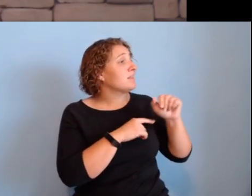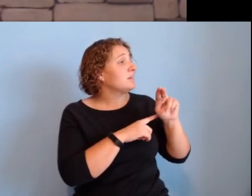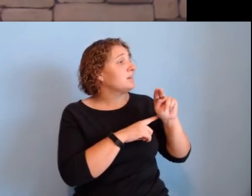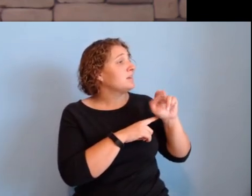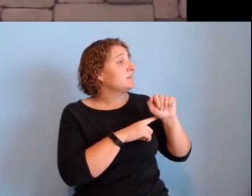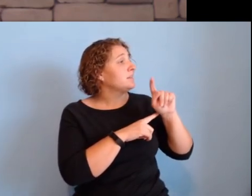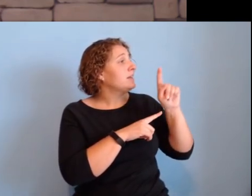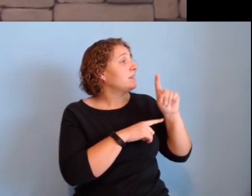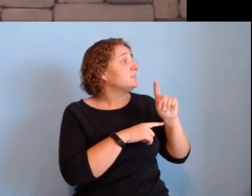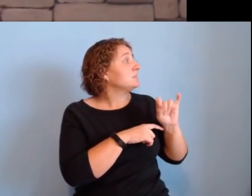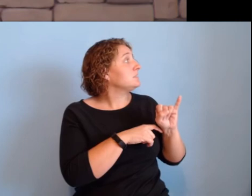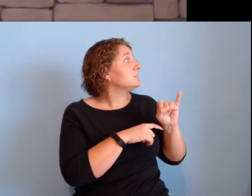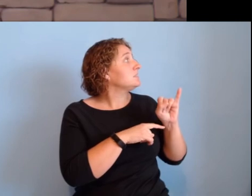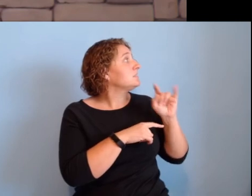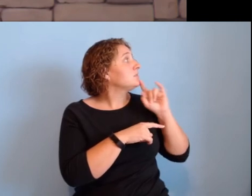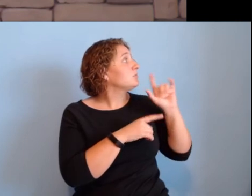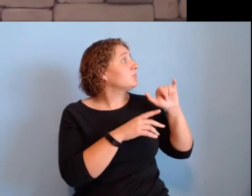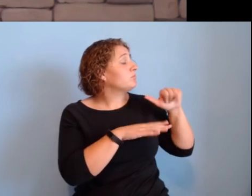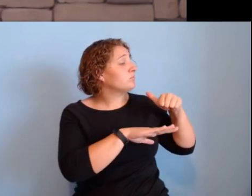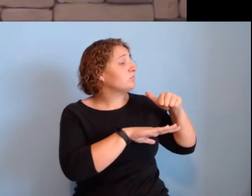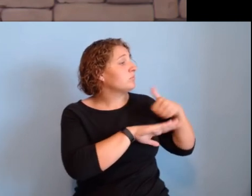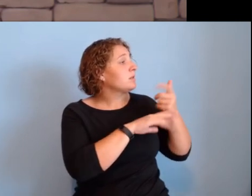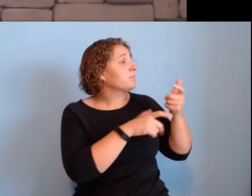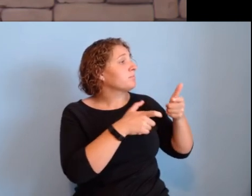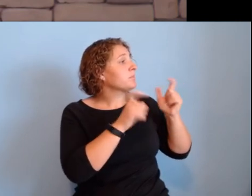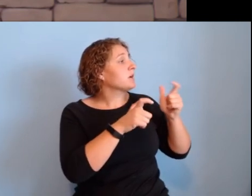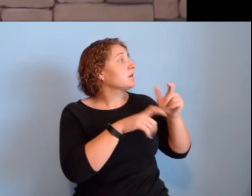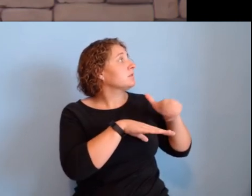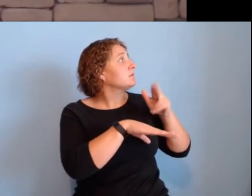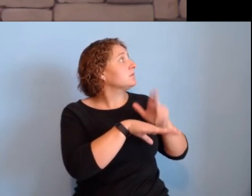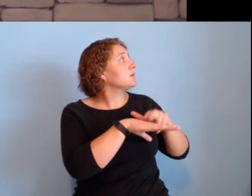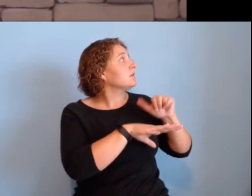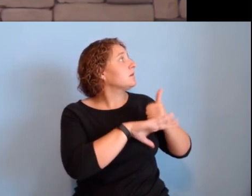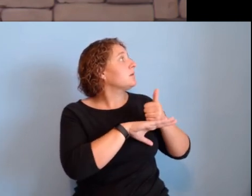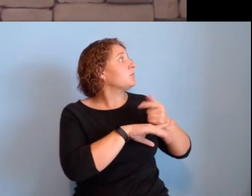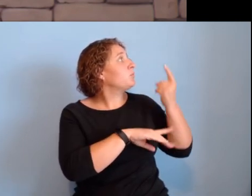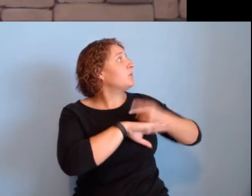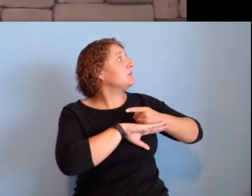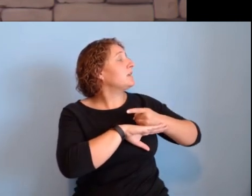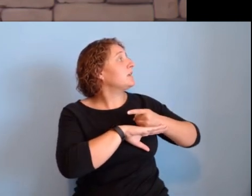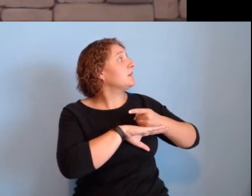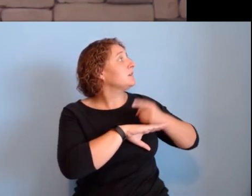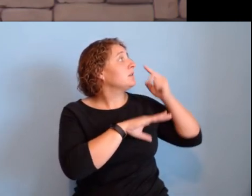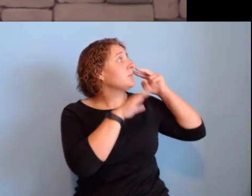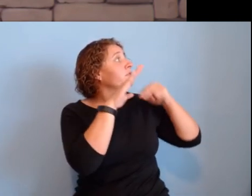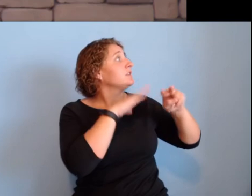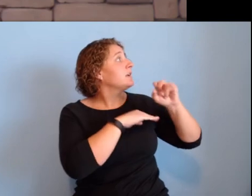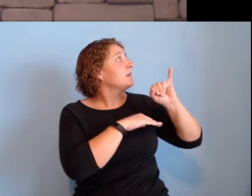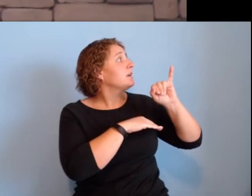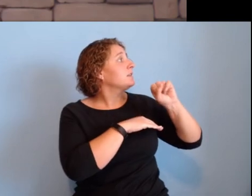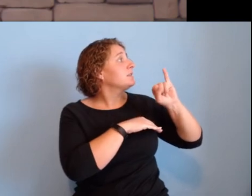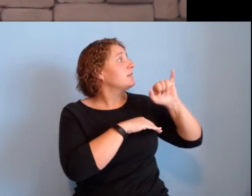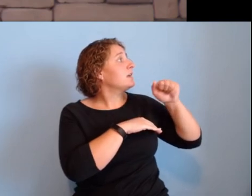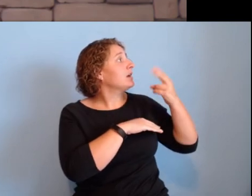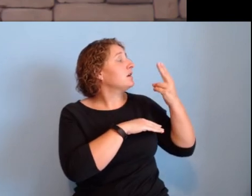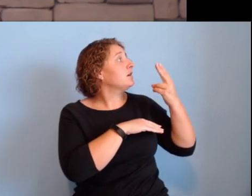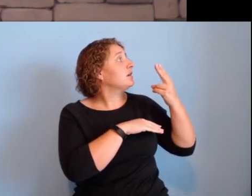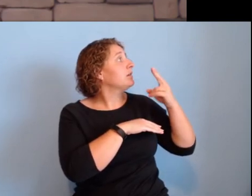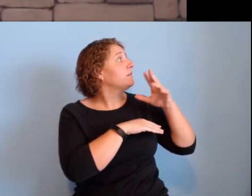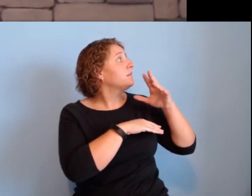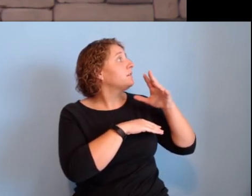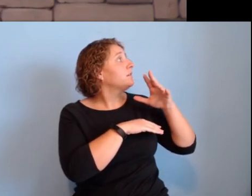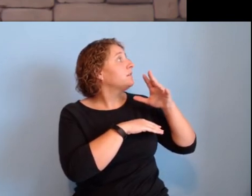suddenly a nation was born in a day as prophesied in Isaiah 66. And at 4.30 p.m.,